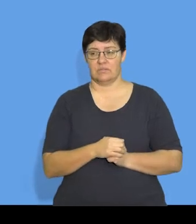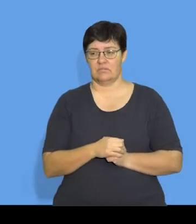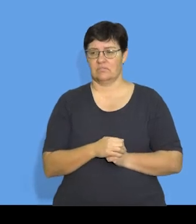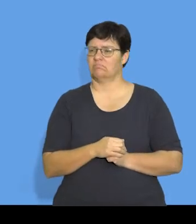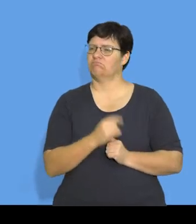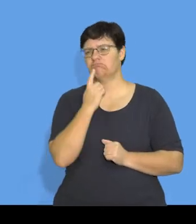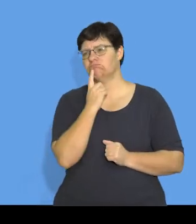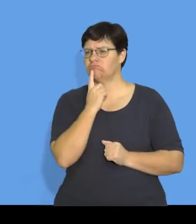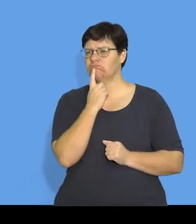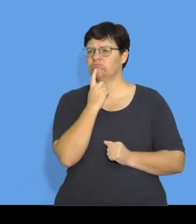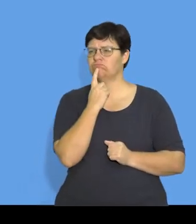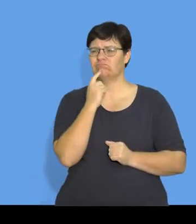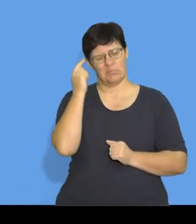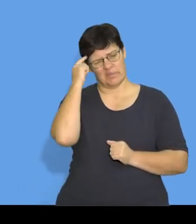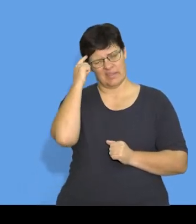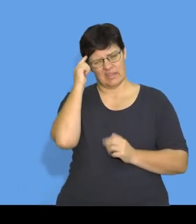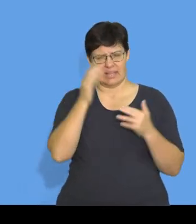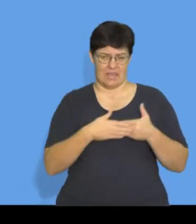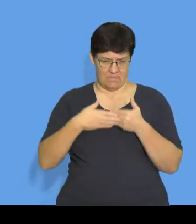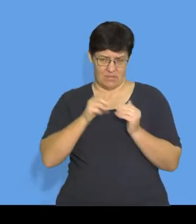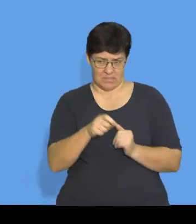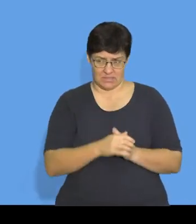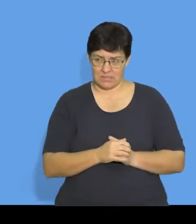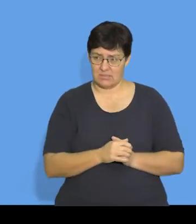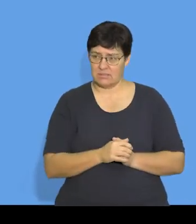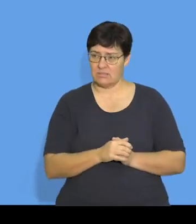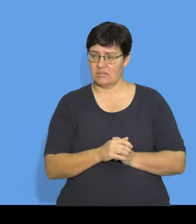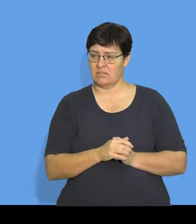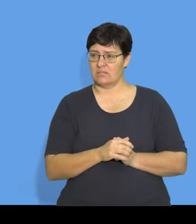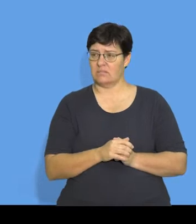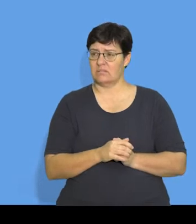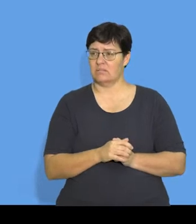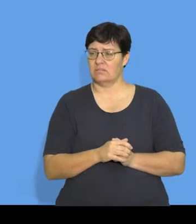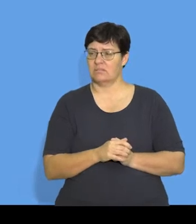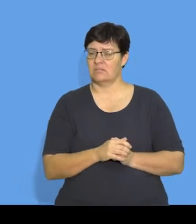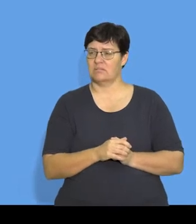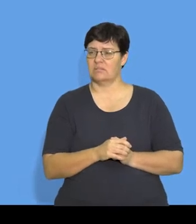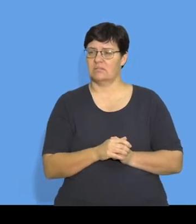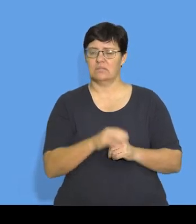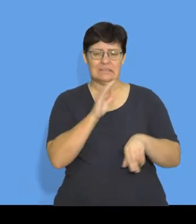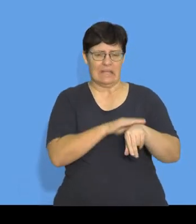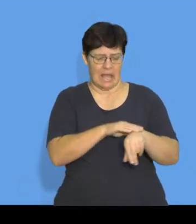now we've got to think carefully again because I need to know this time.